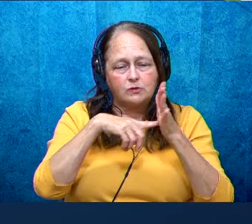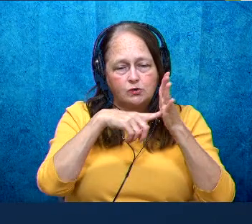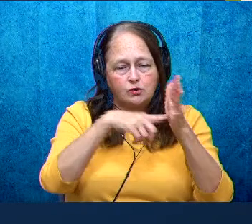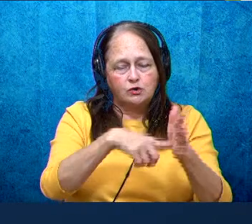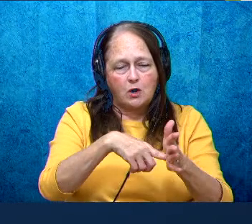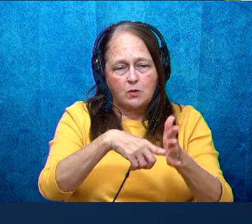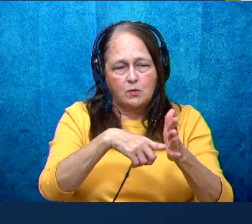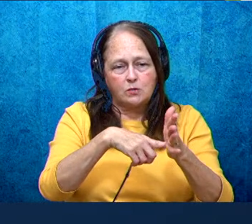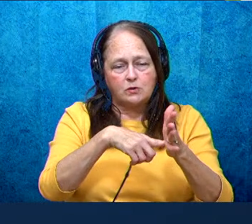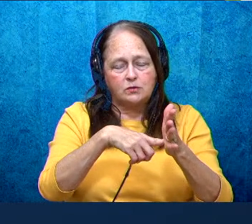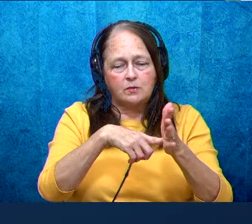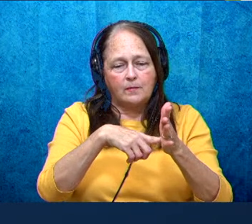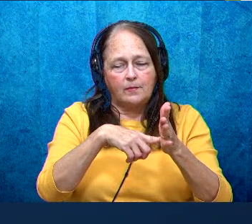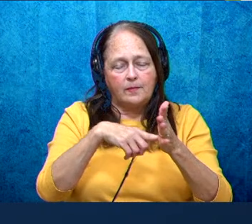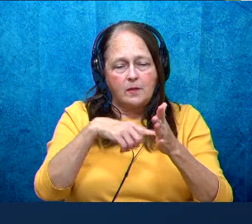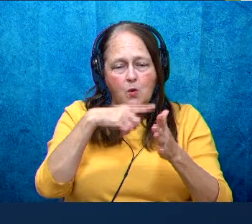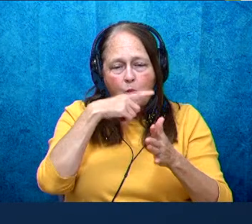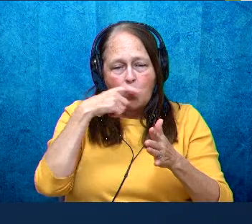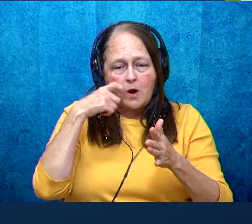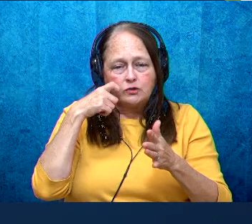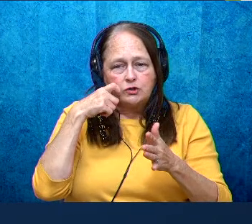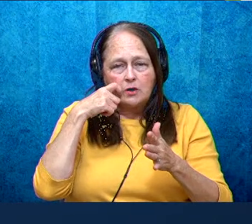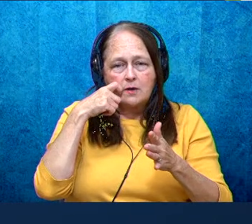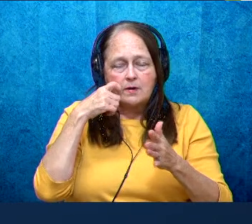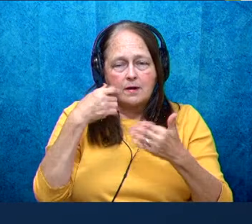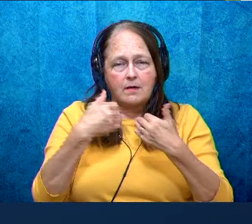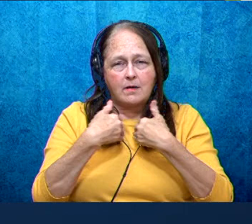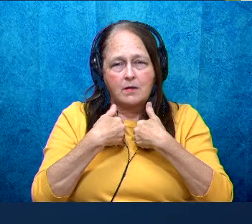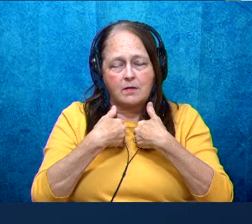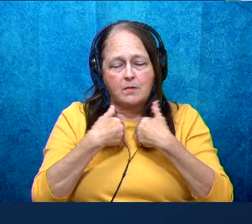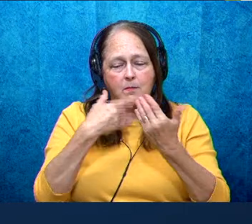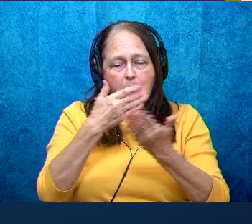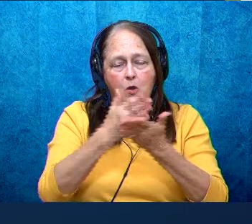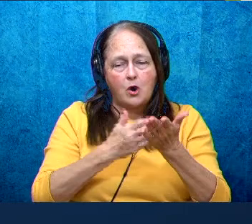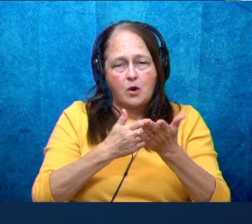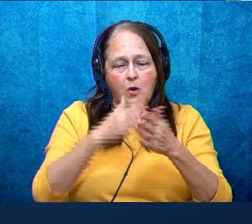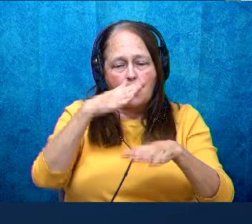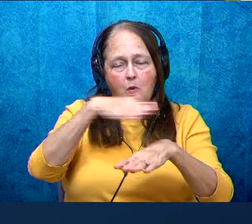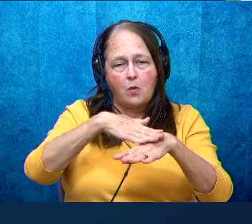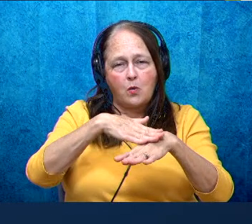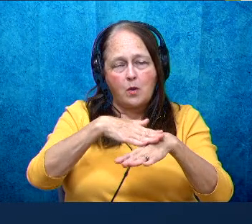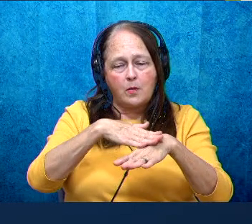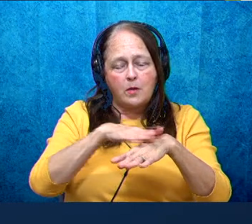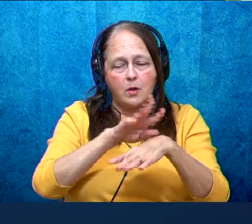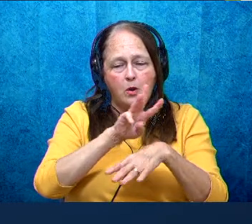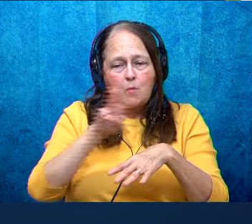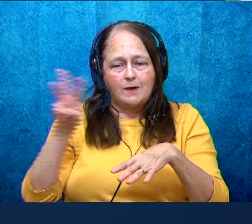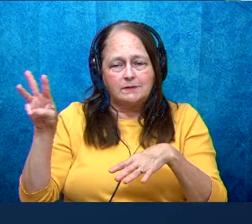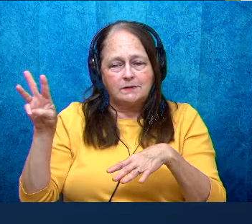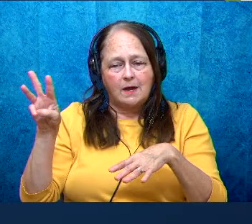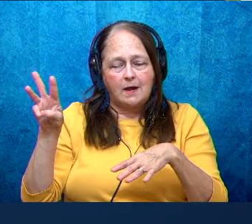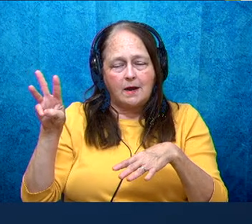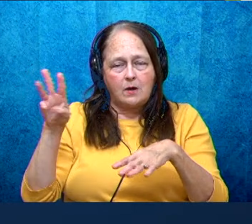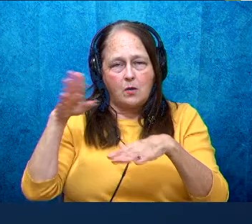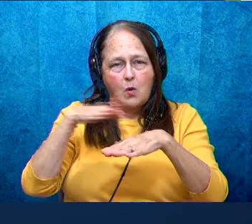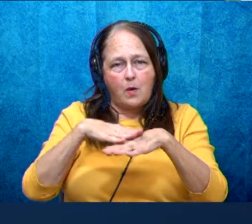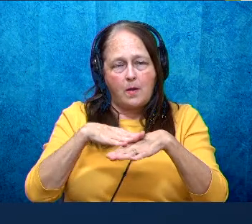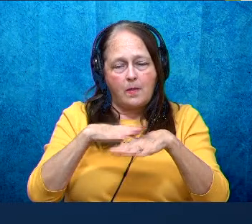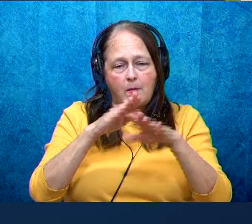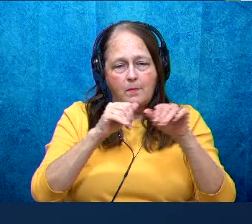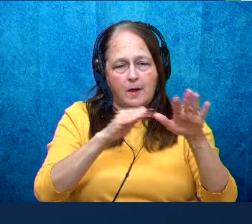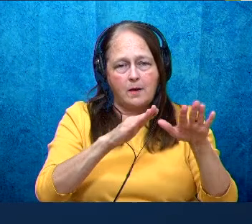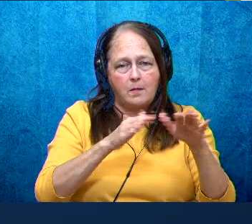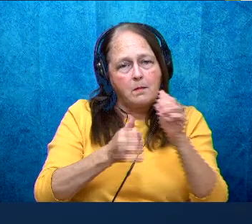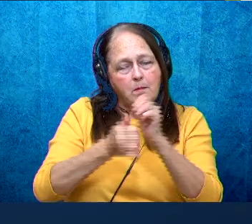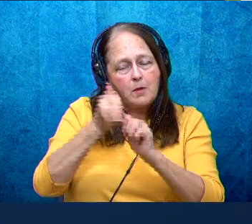Russia and how Russia has part of it on the west side of the Ural Mountains, but